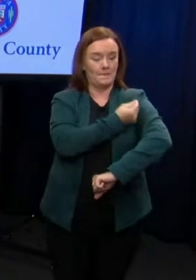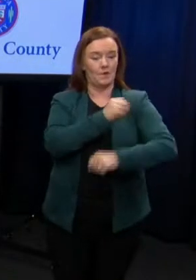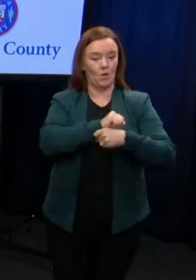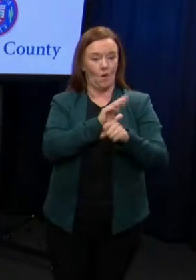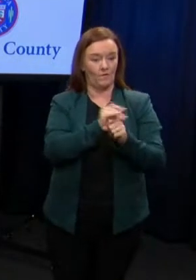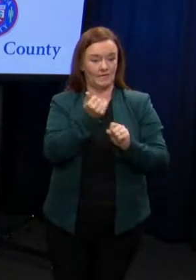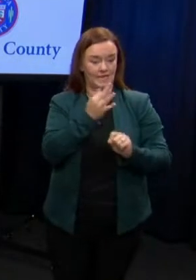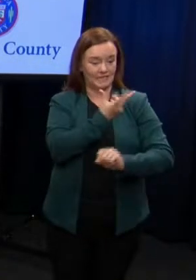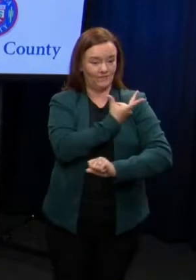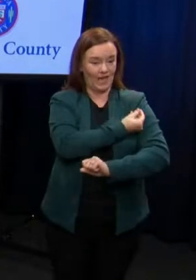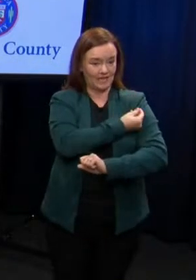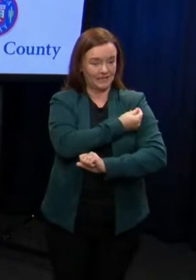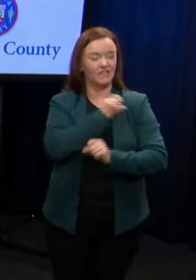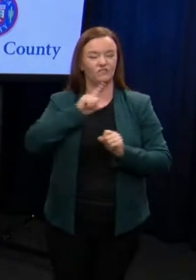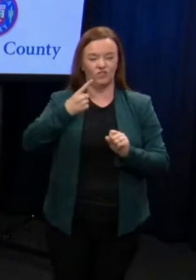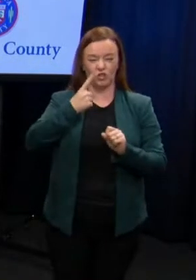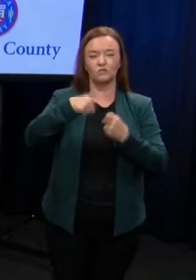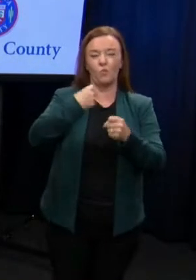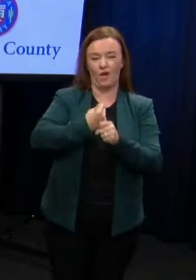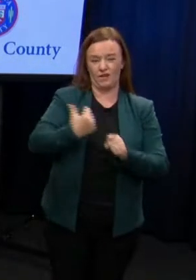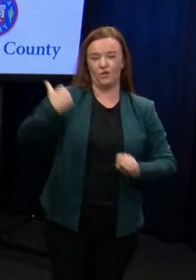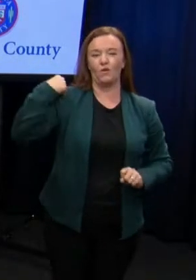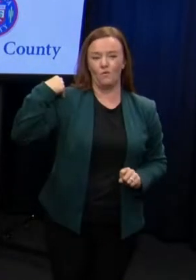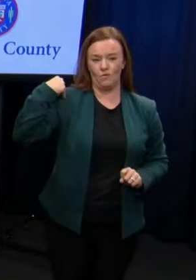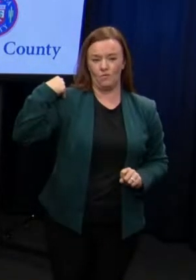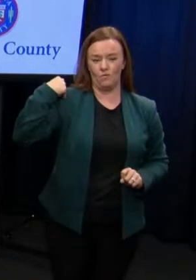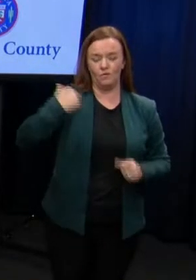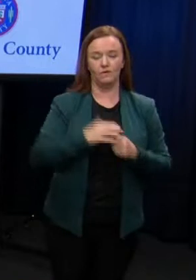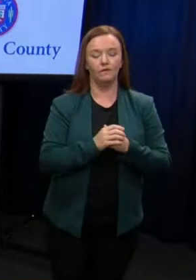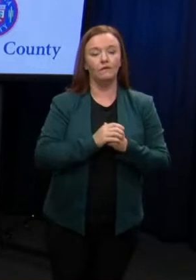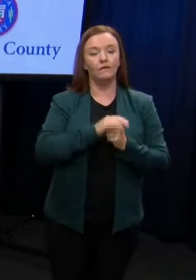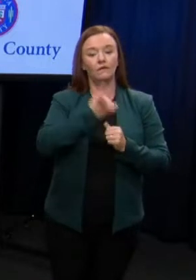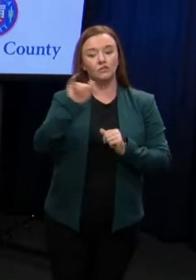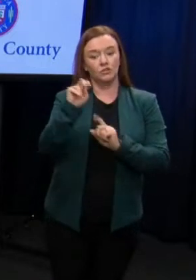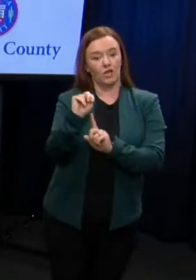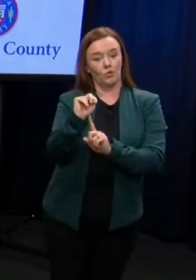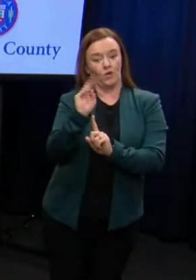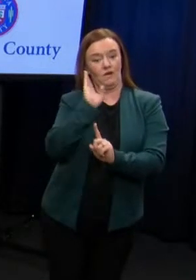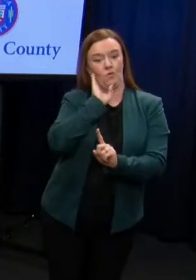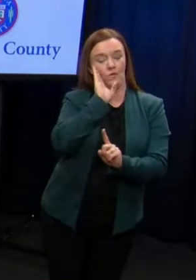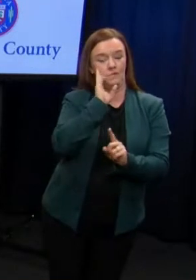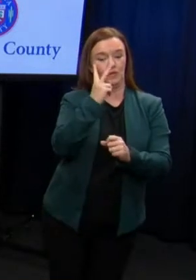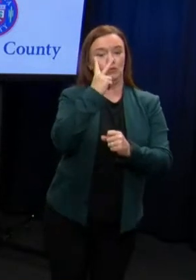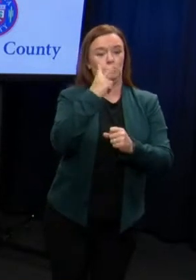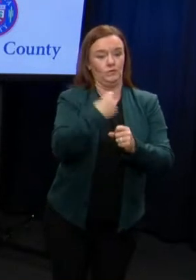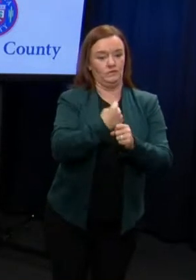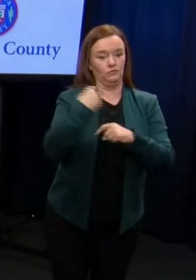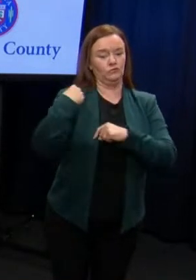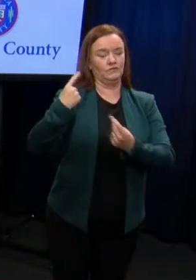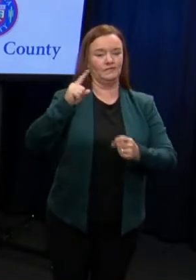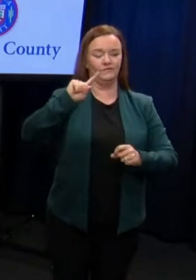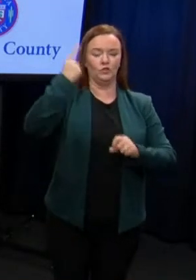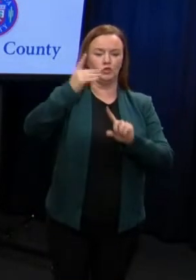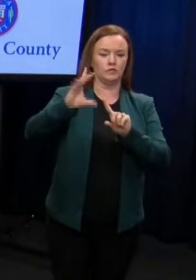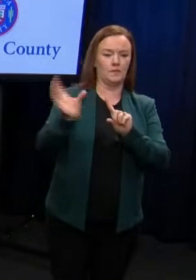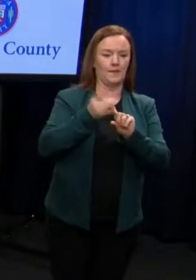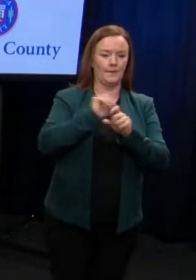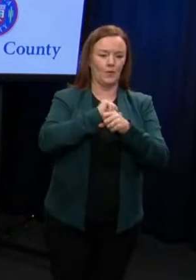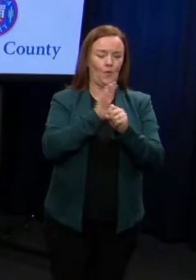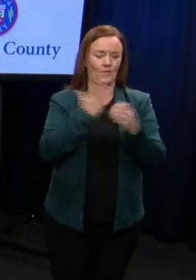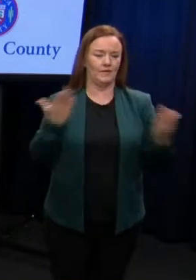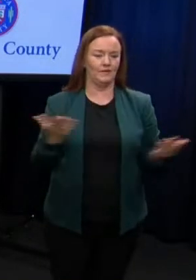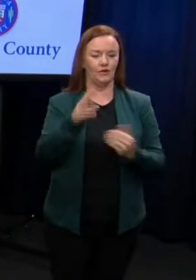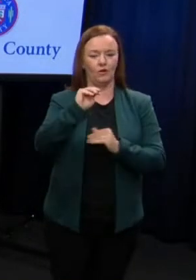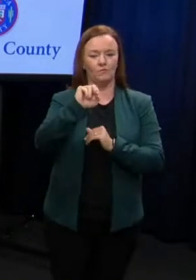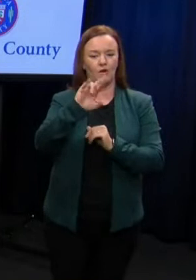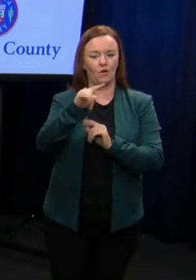out. January marks 2 years from the first COVID-19 case in Maricopa County. Having been dealing